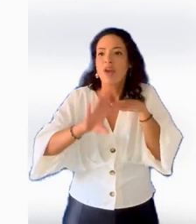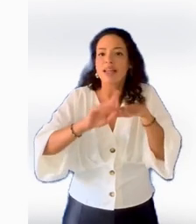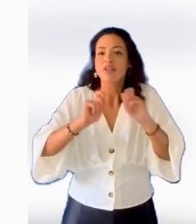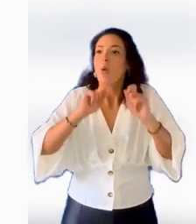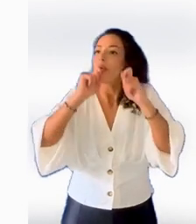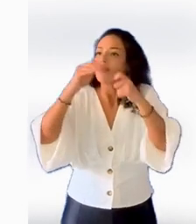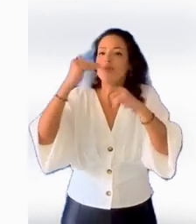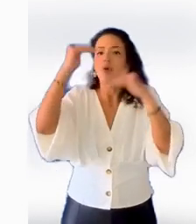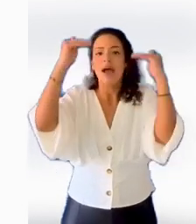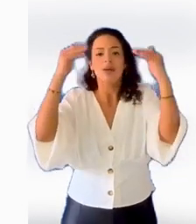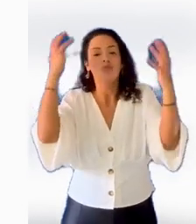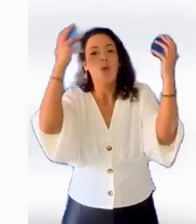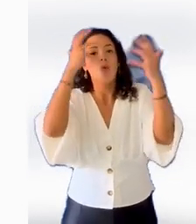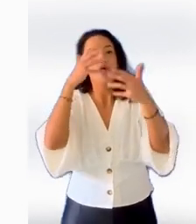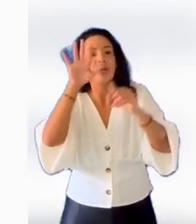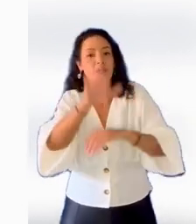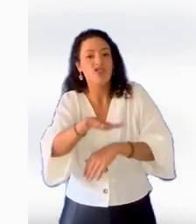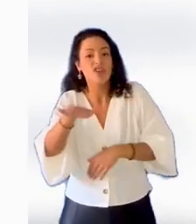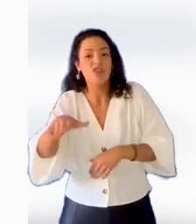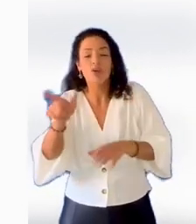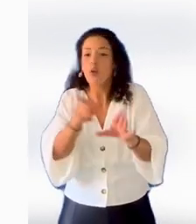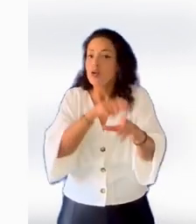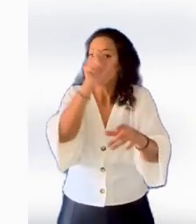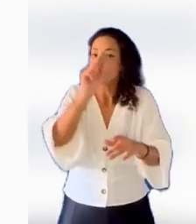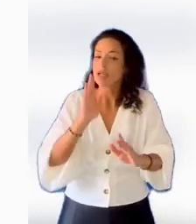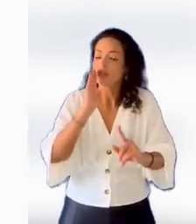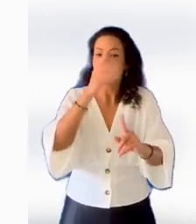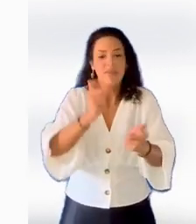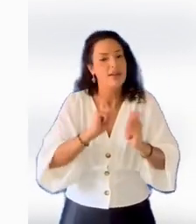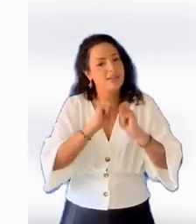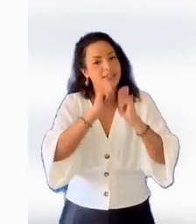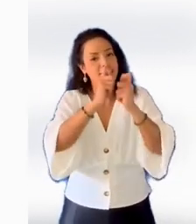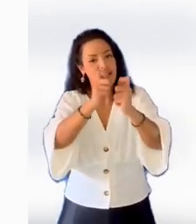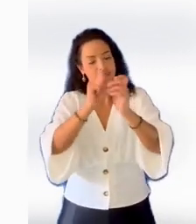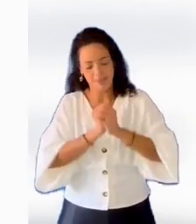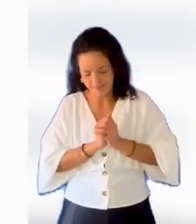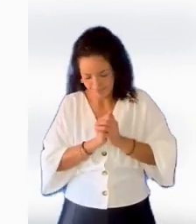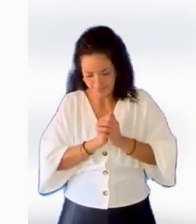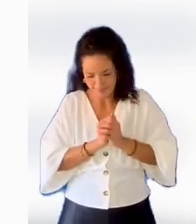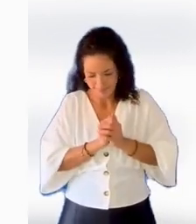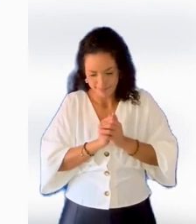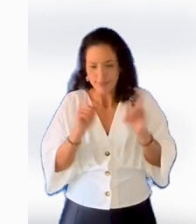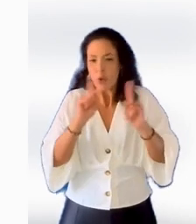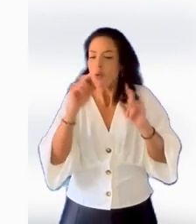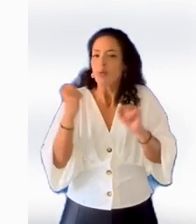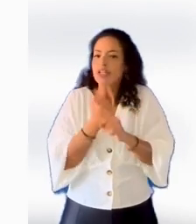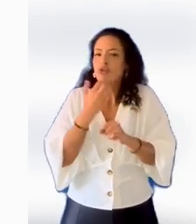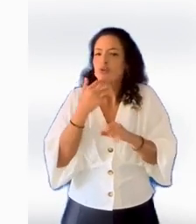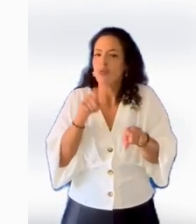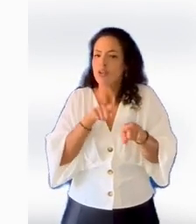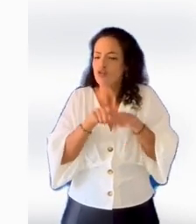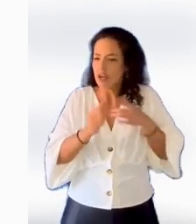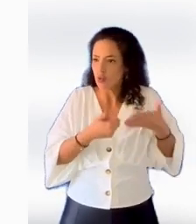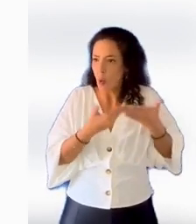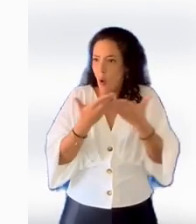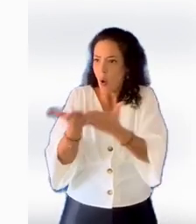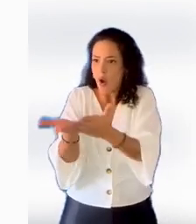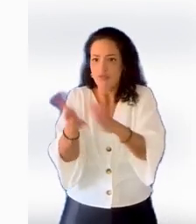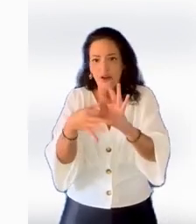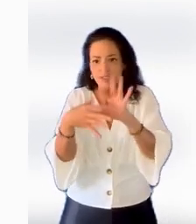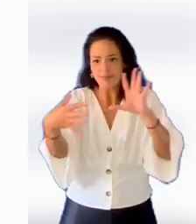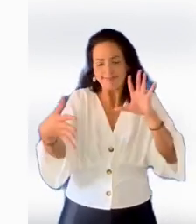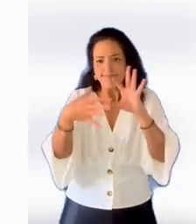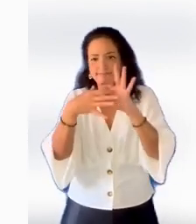them to adults who are concerned about their children or to a young person directly. So much of what we do when we strive to offer reconnection is